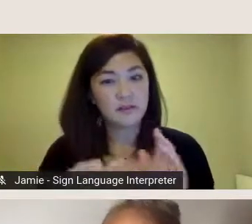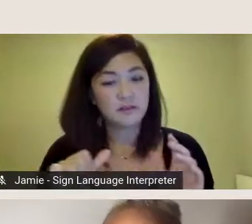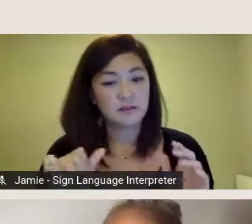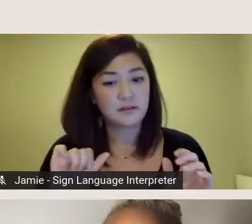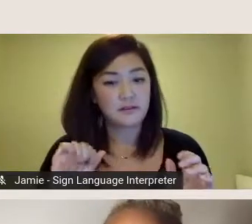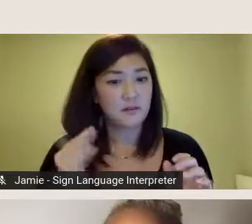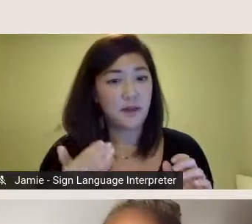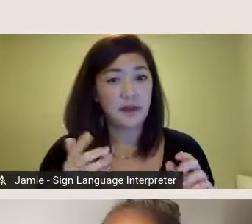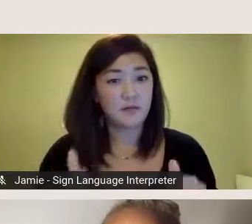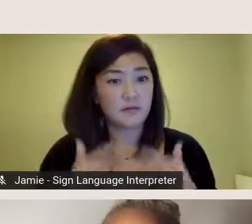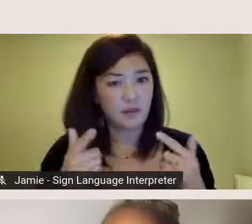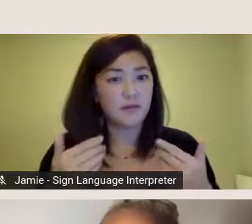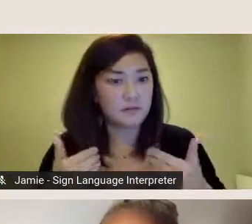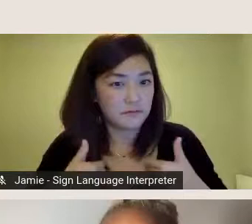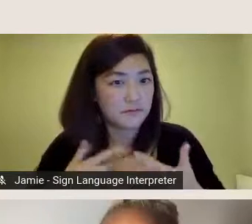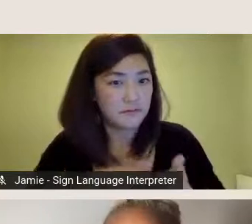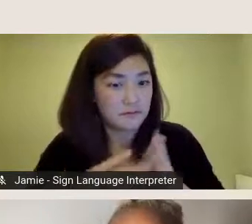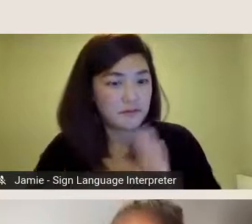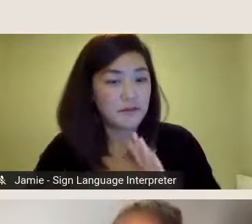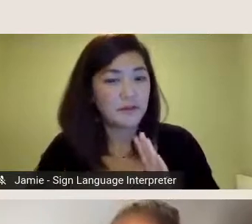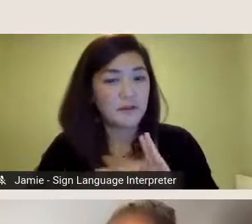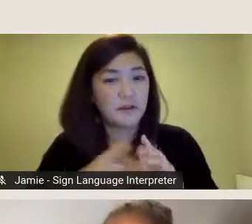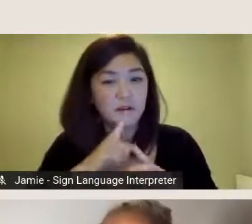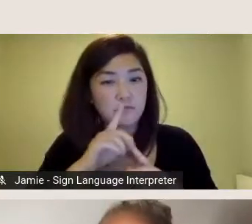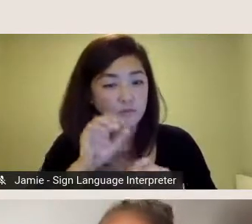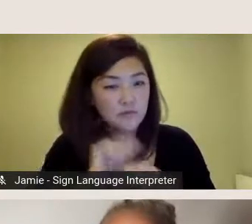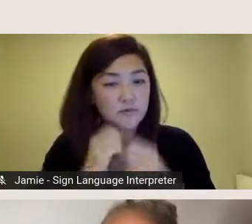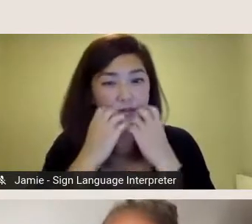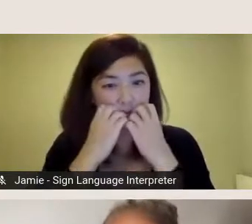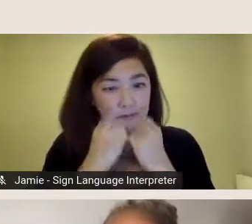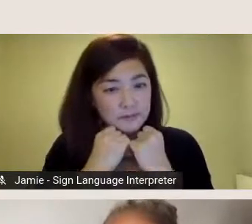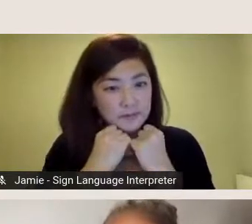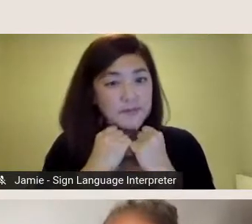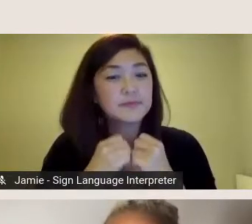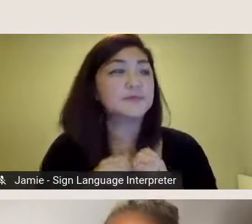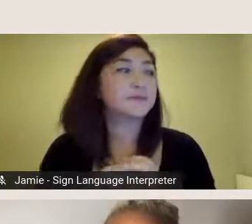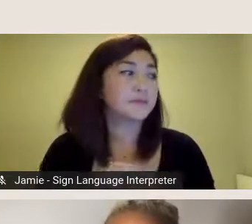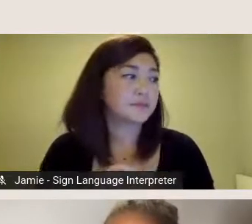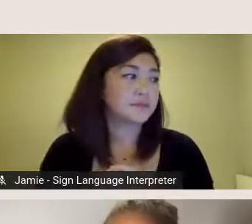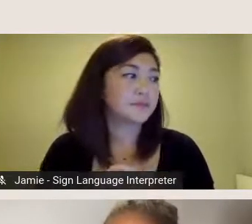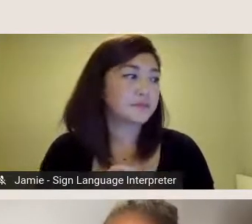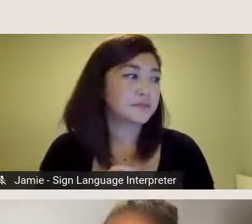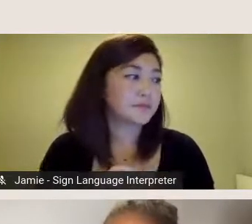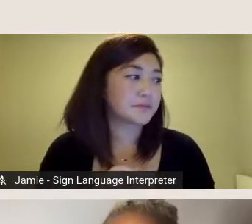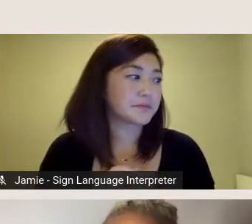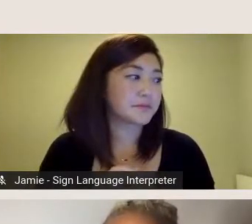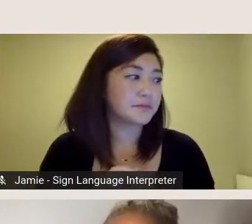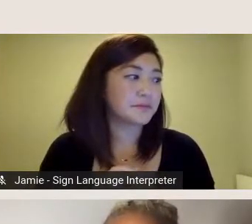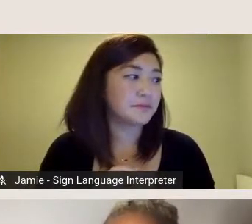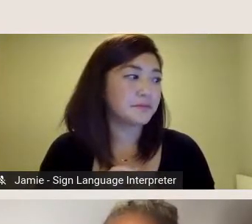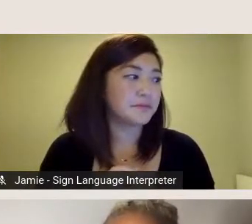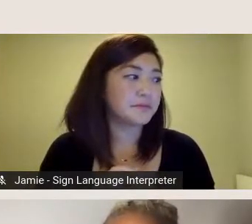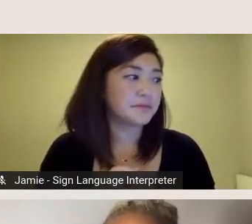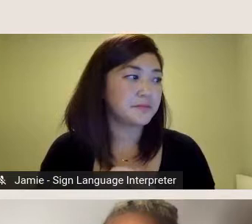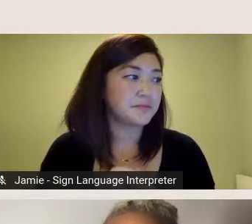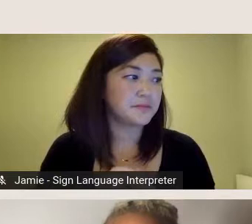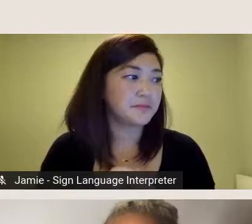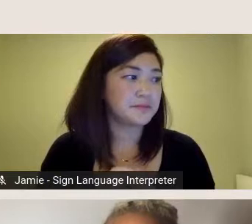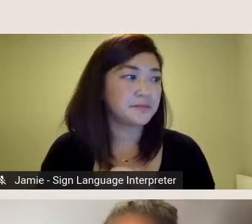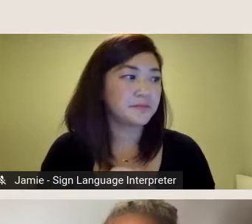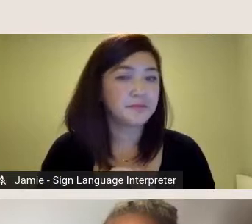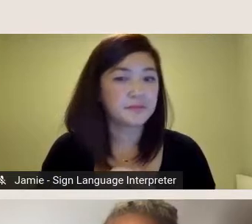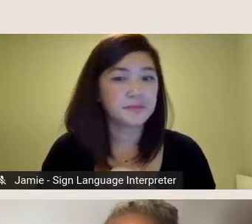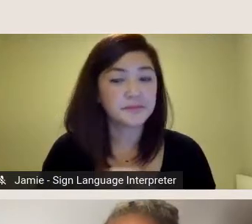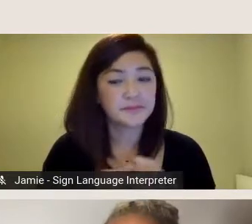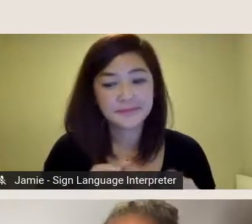are portrayed as lives with value, which was you know, difficult in a case